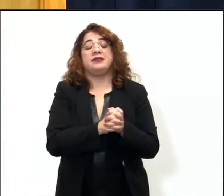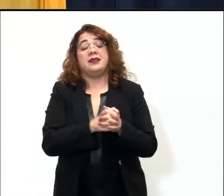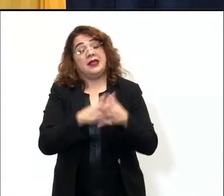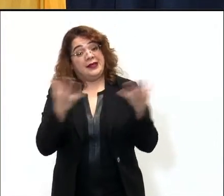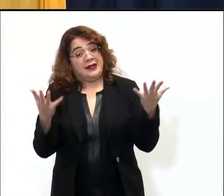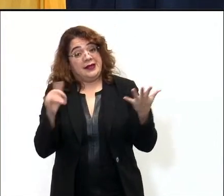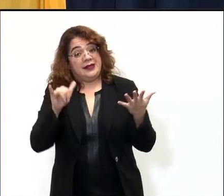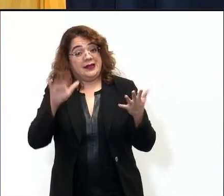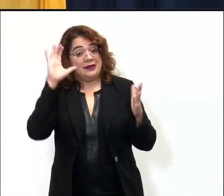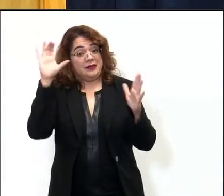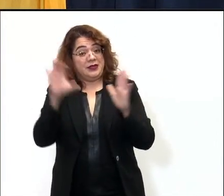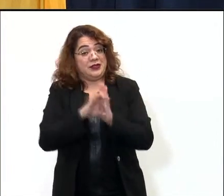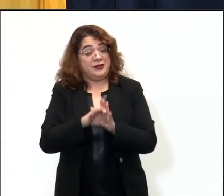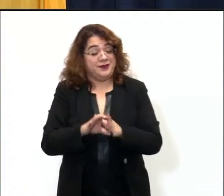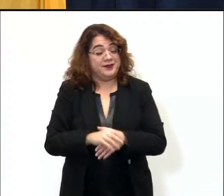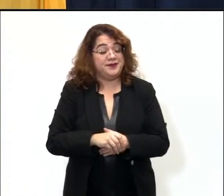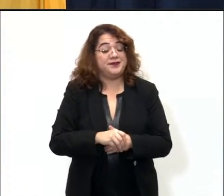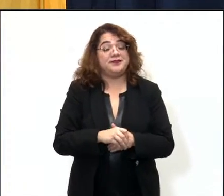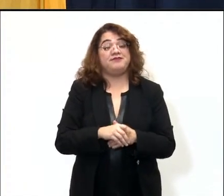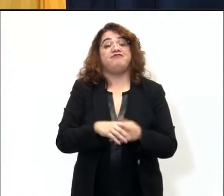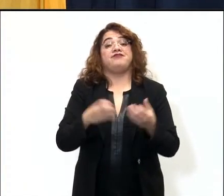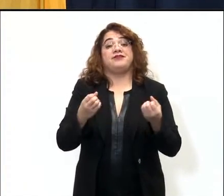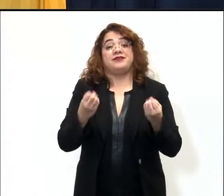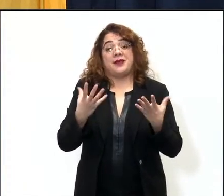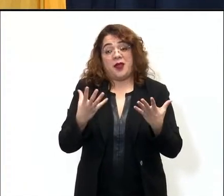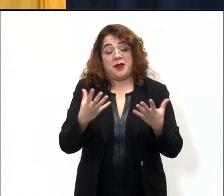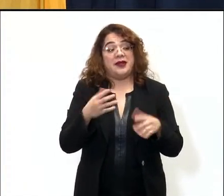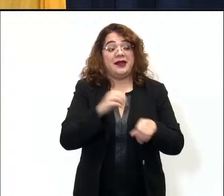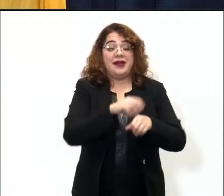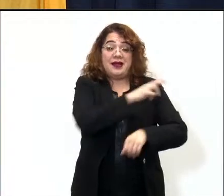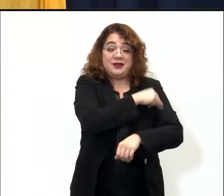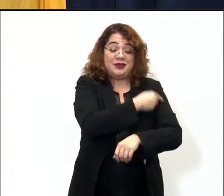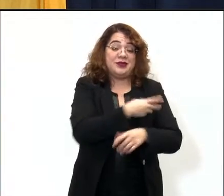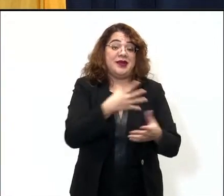over to Kelly Colopy, who will have some more to add.